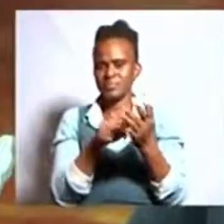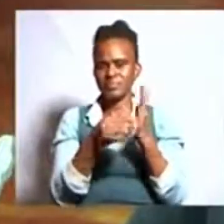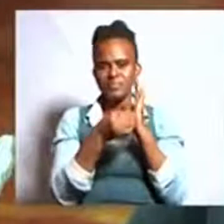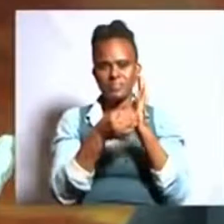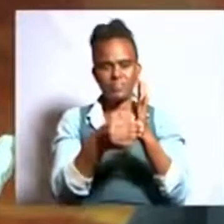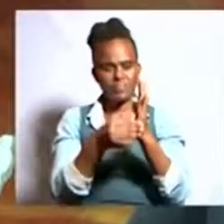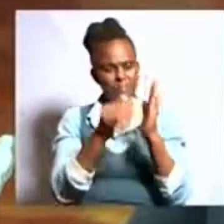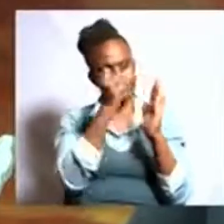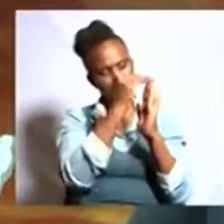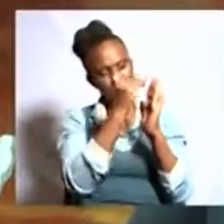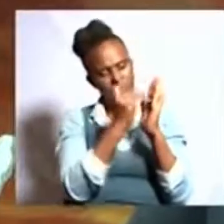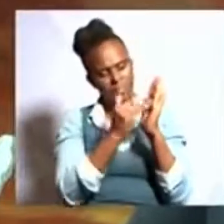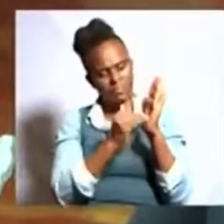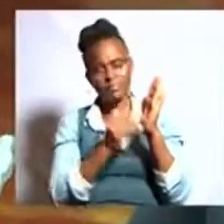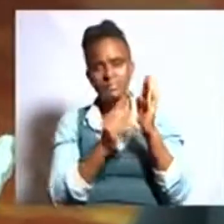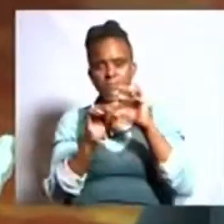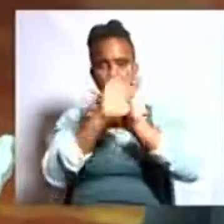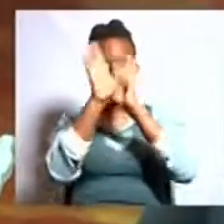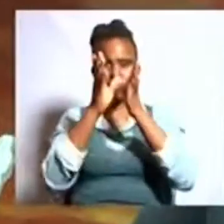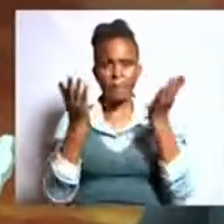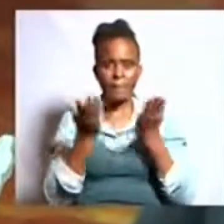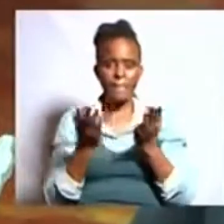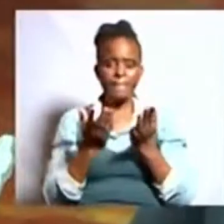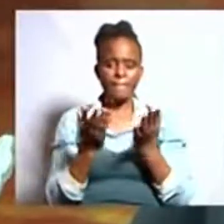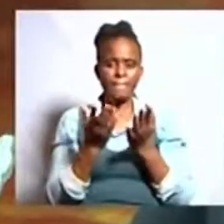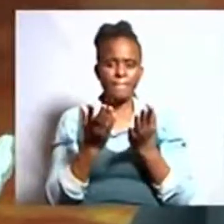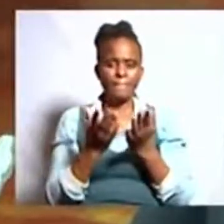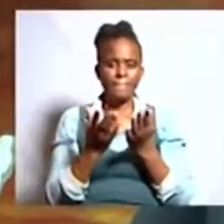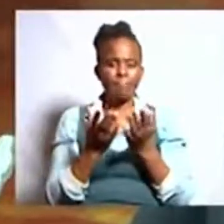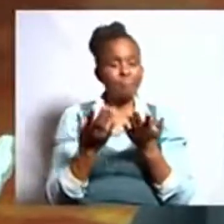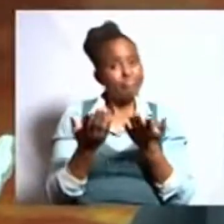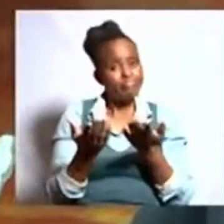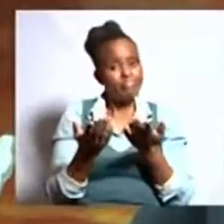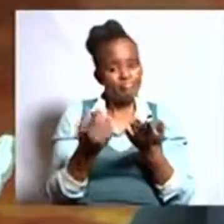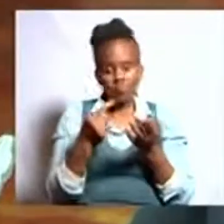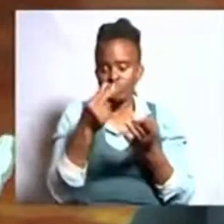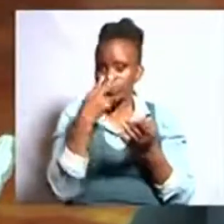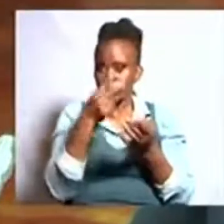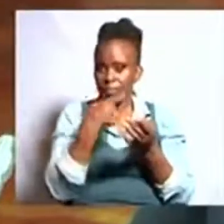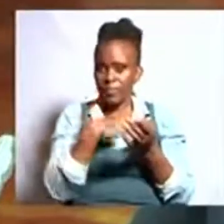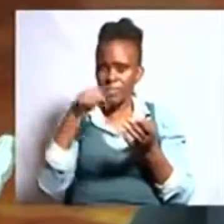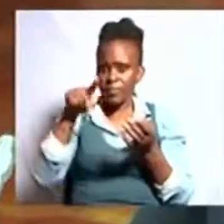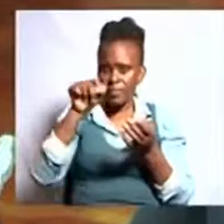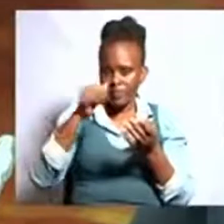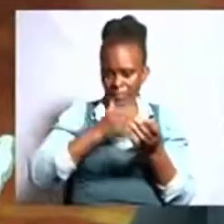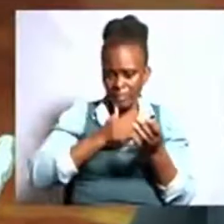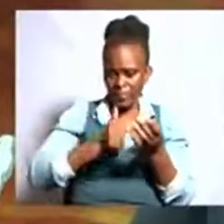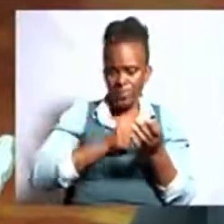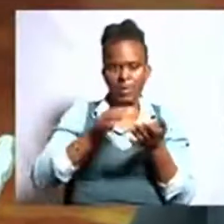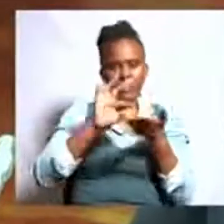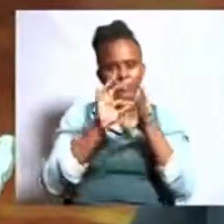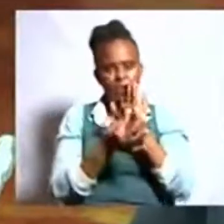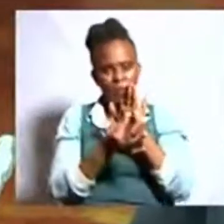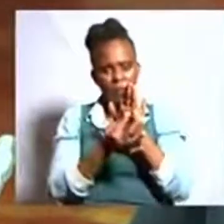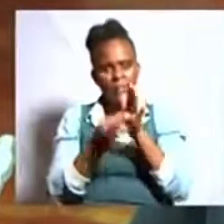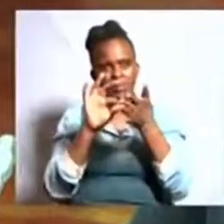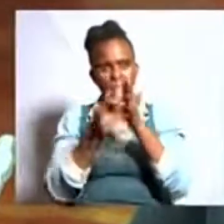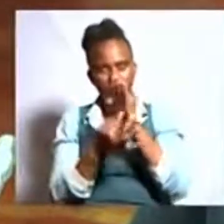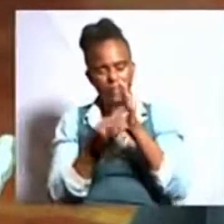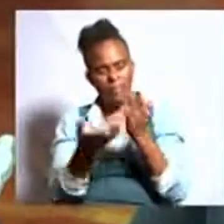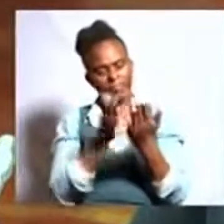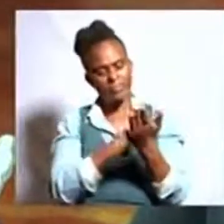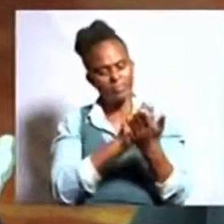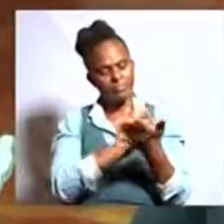guidelines are very unclear. If you saw me here, PS, I was getting the file. I got my file, there is